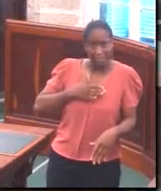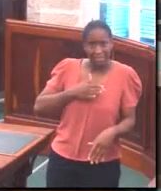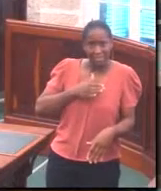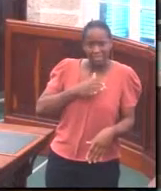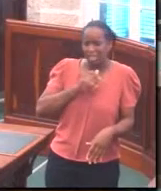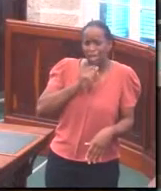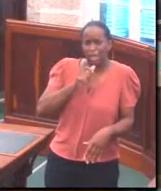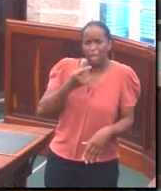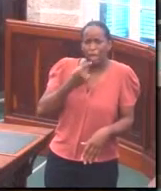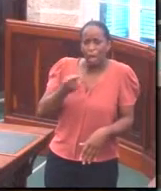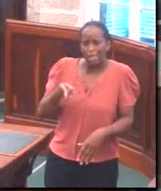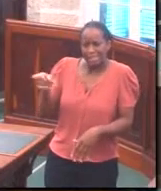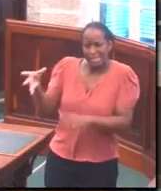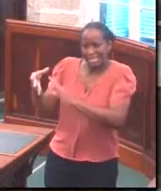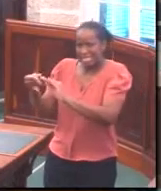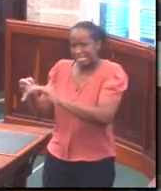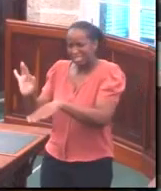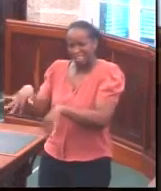I proceed, sir.